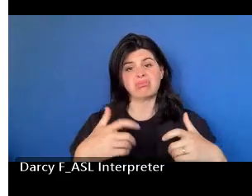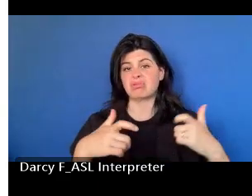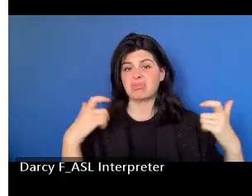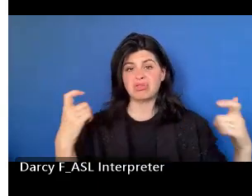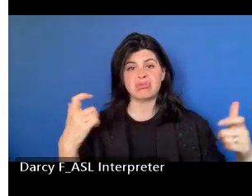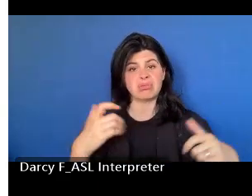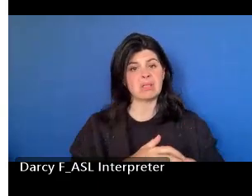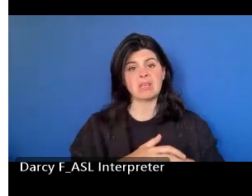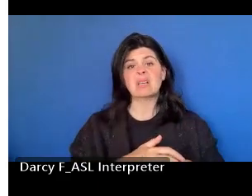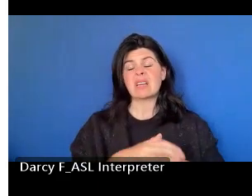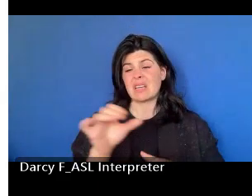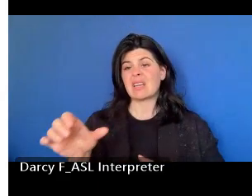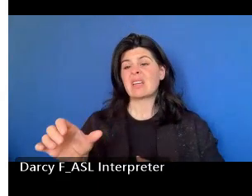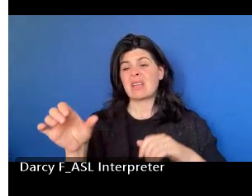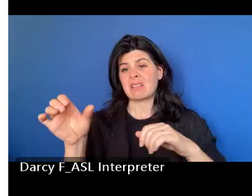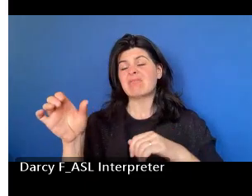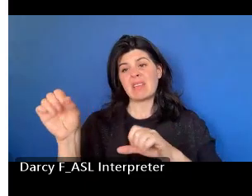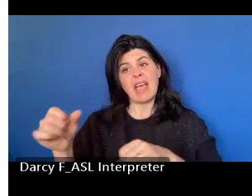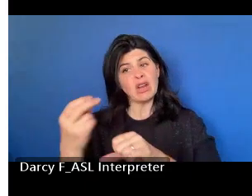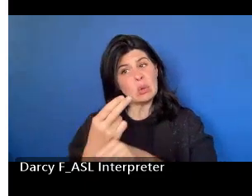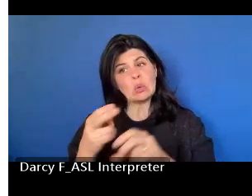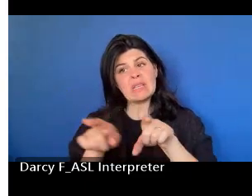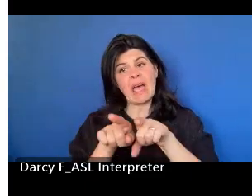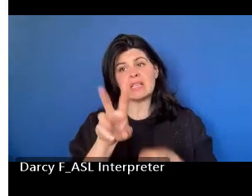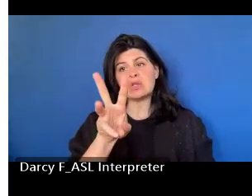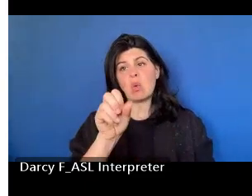It candidly just scares the pants off me.